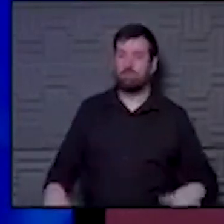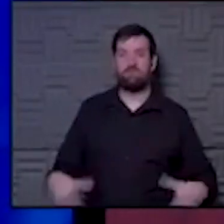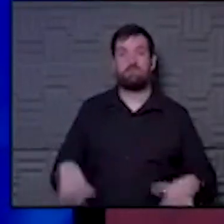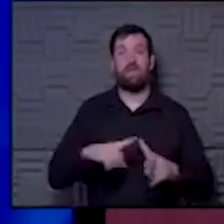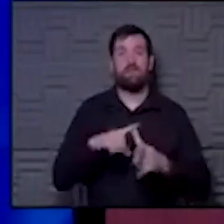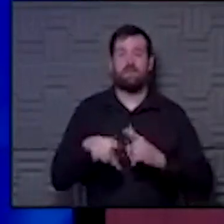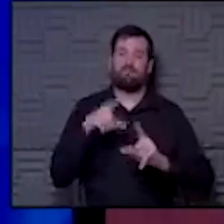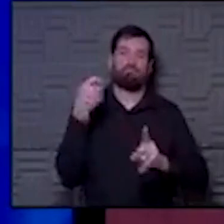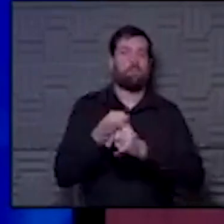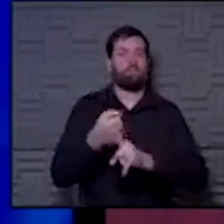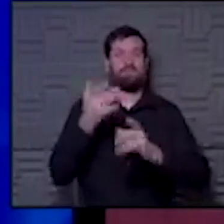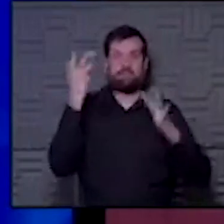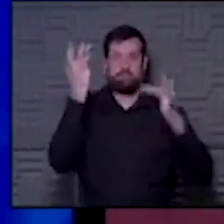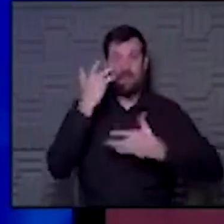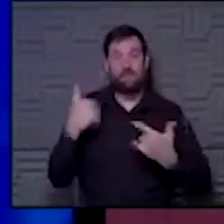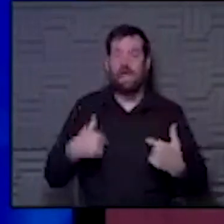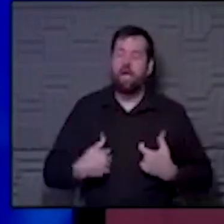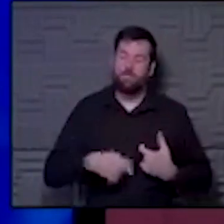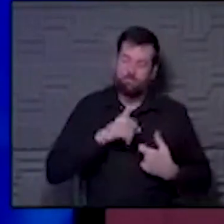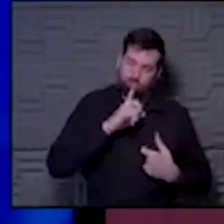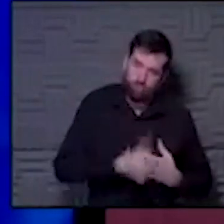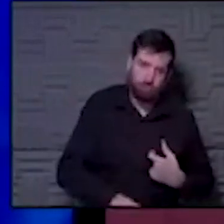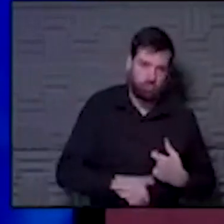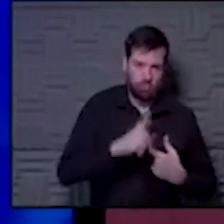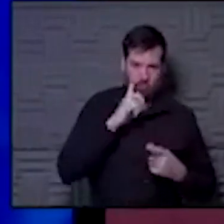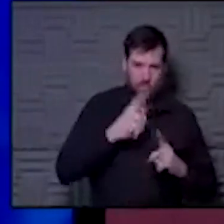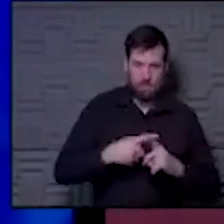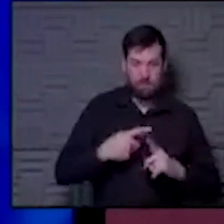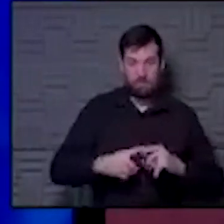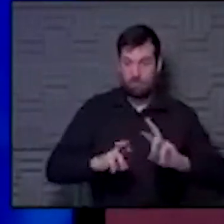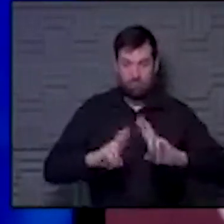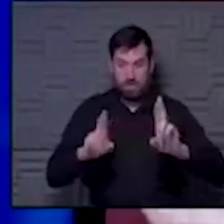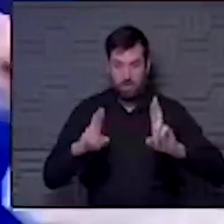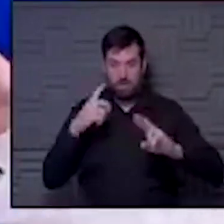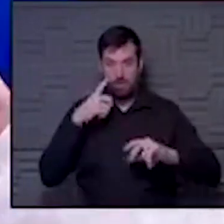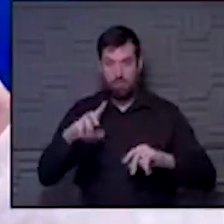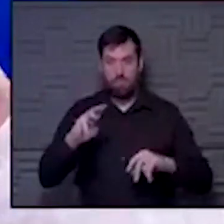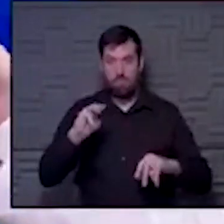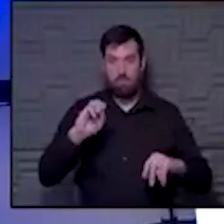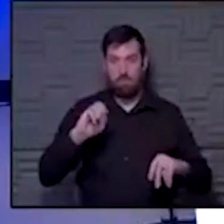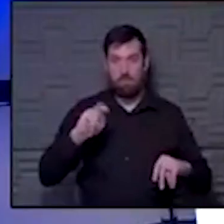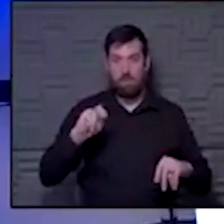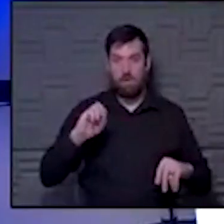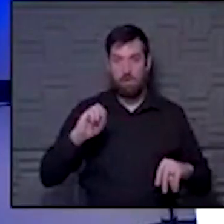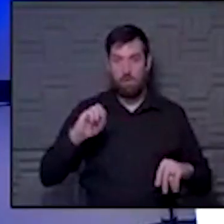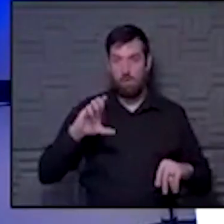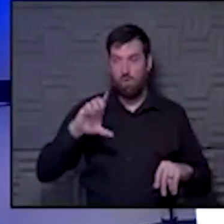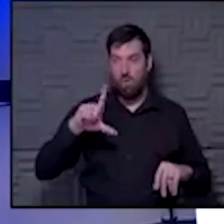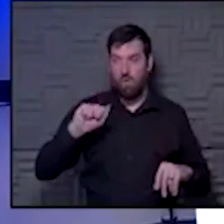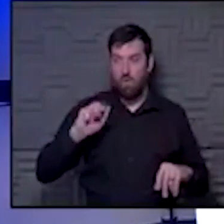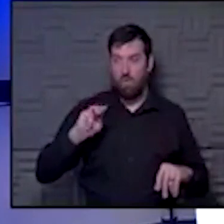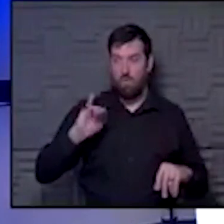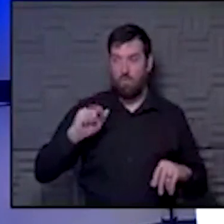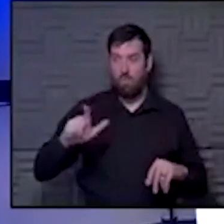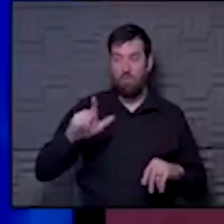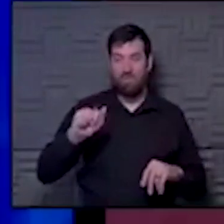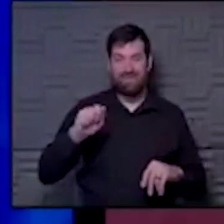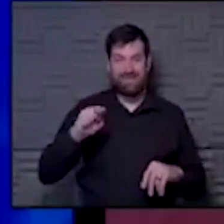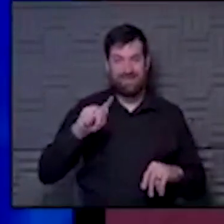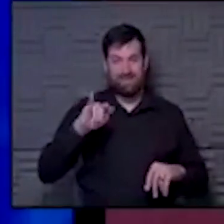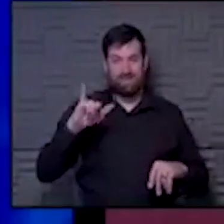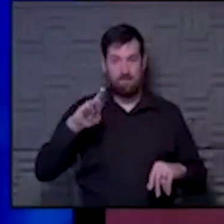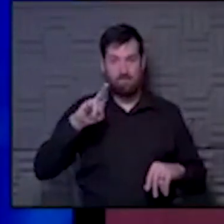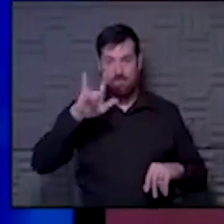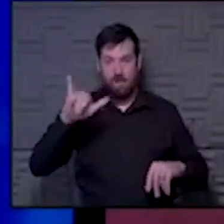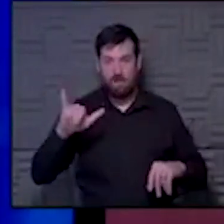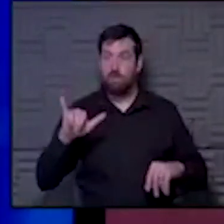sick. And I'm sure he's positive, so we're all set to give him monoclonal antibody. yeah, Hawkeye even worked with me on that last week to get him